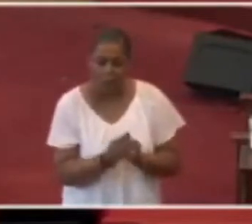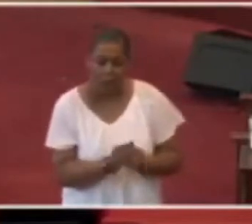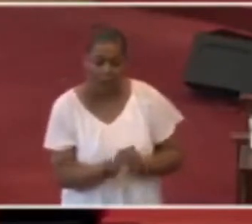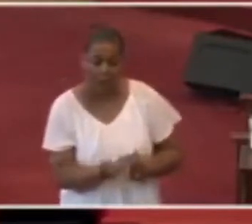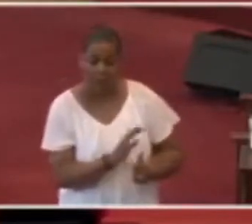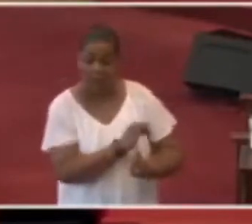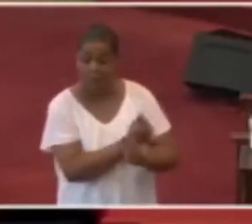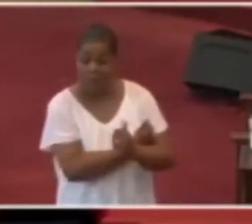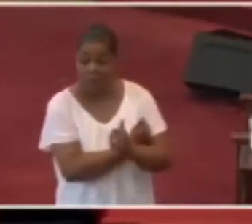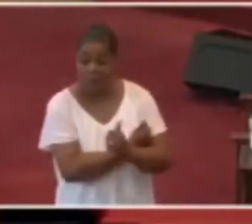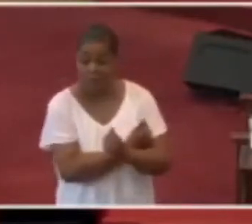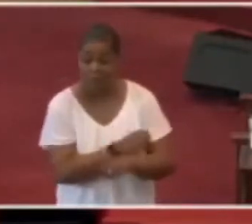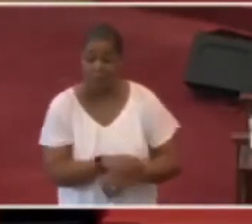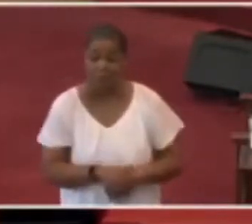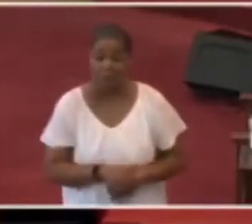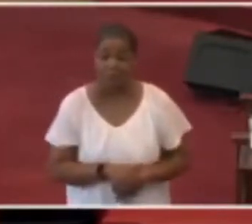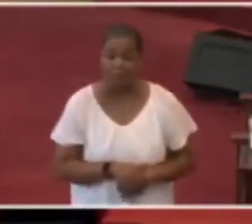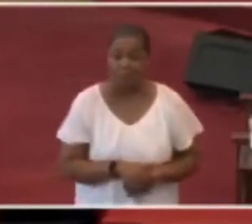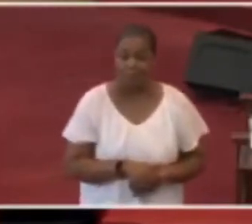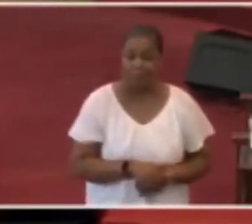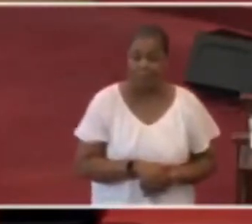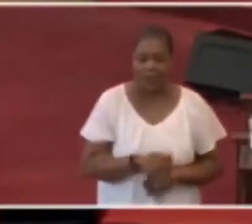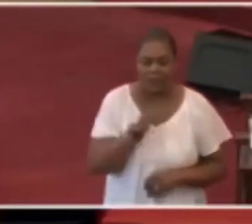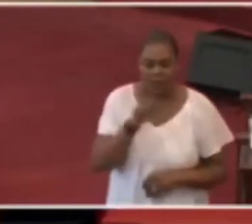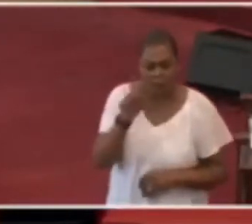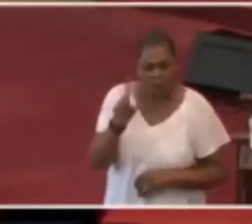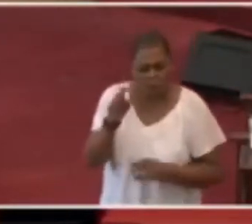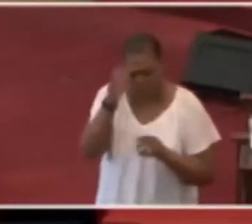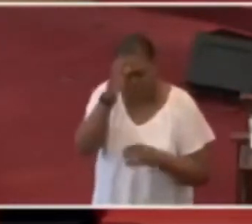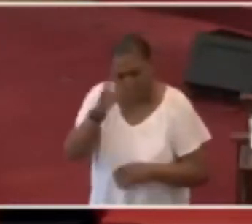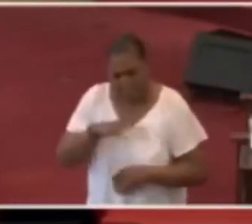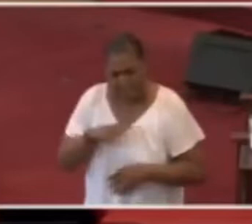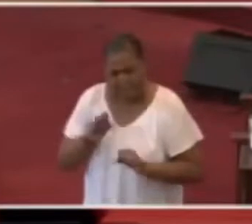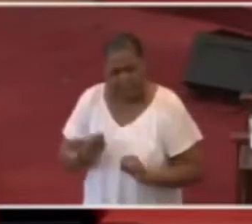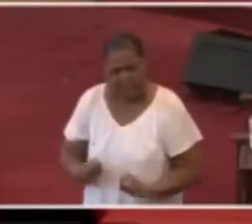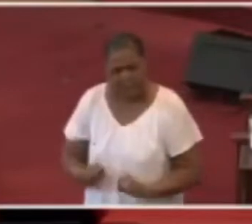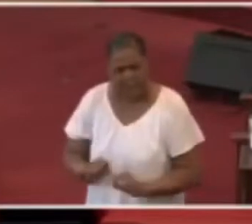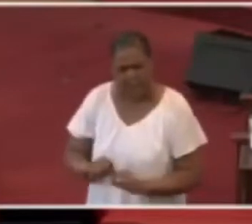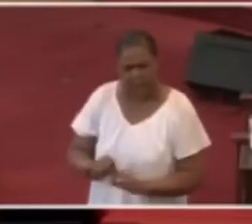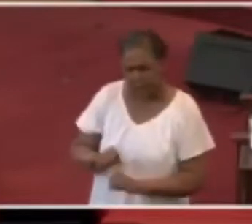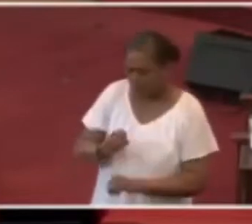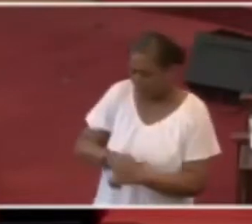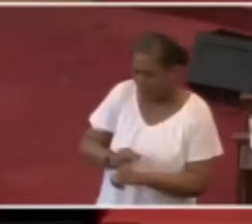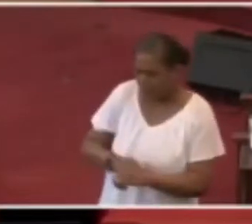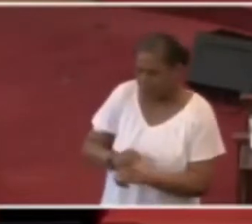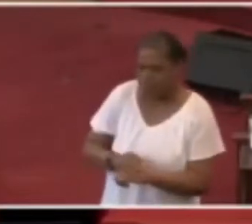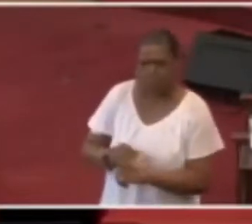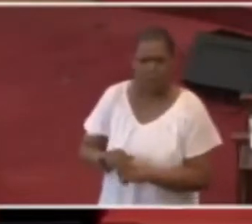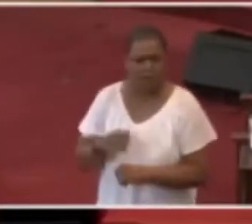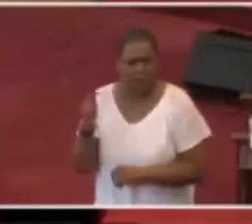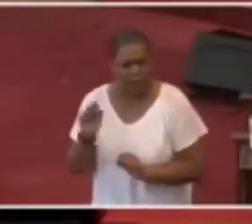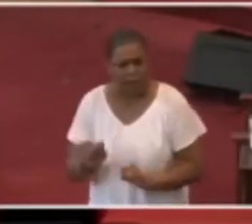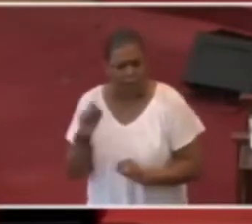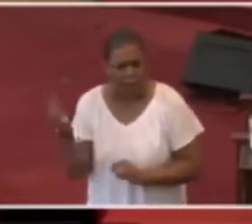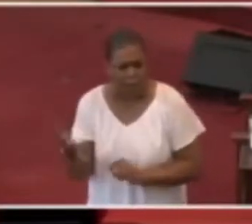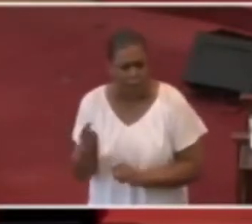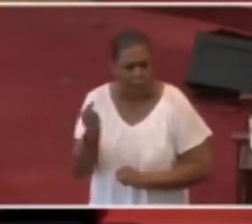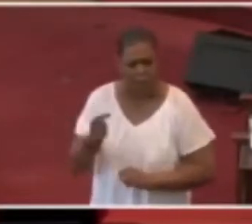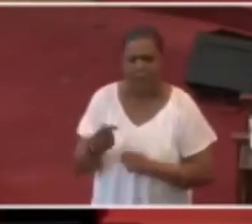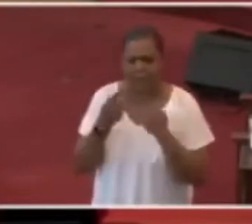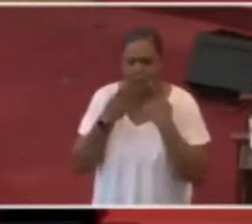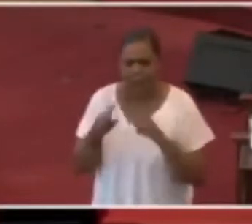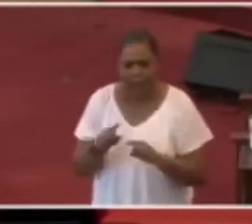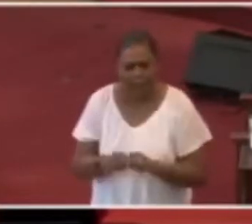authority. Not one of these men could condemn this woman. They could only testify to what they have observed, what they have